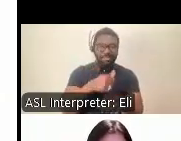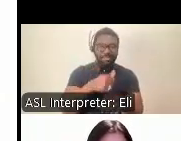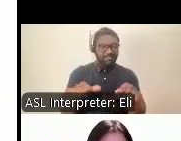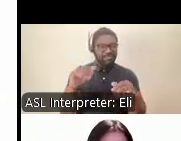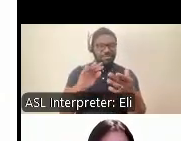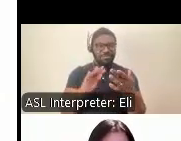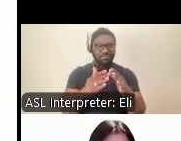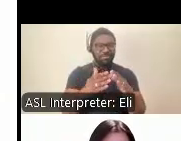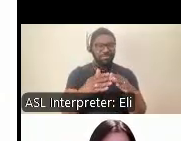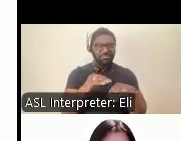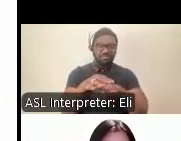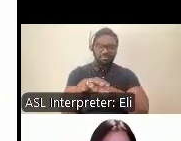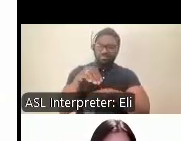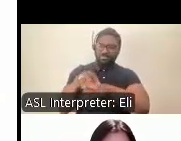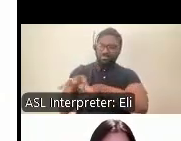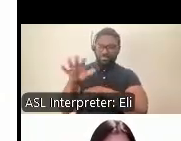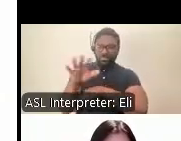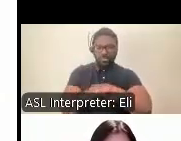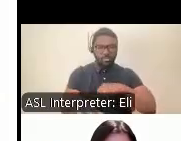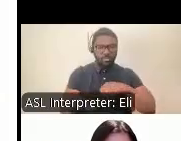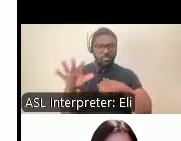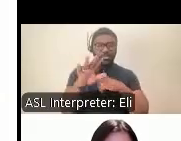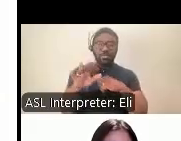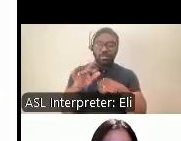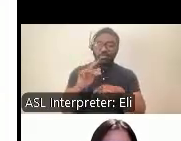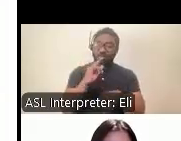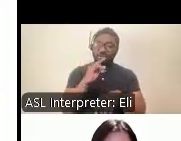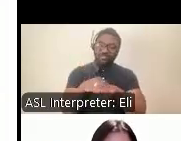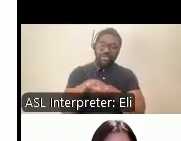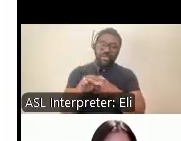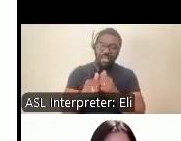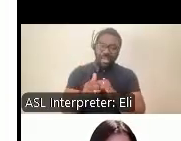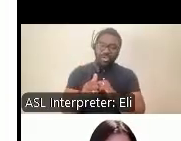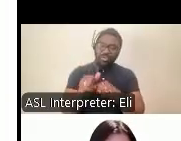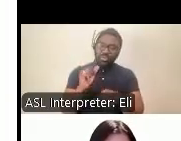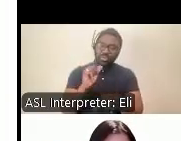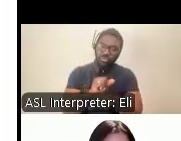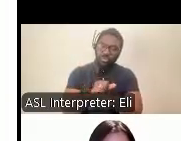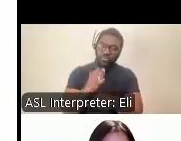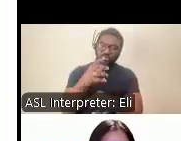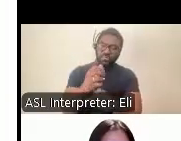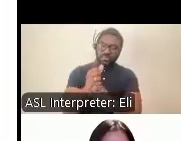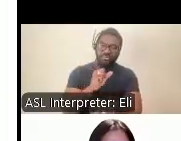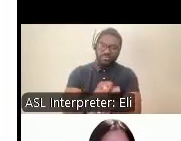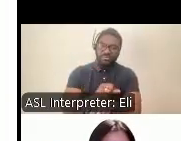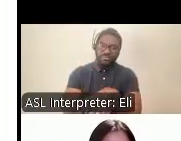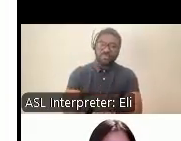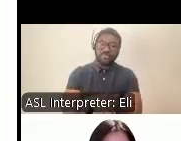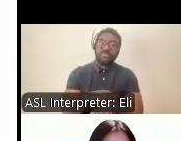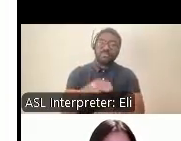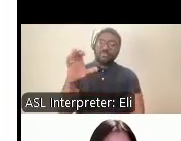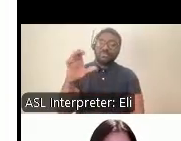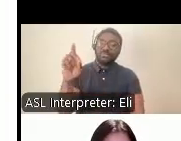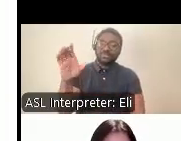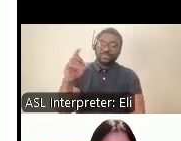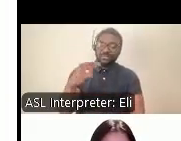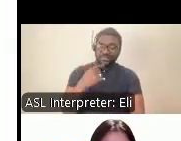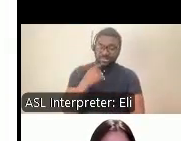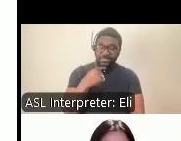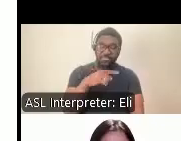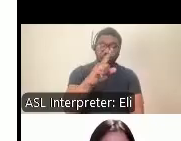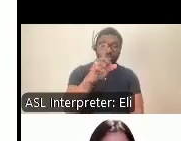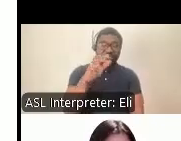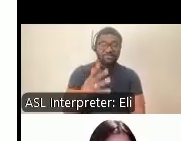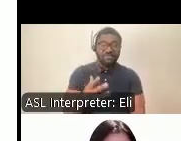prepare for, pursue, and maintain employment. According to the CDC, 1 in 5 adults